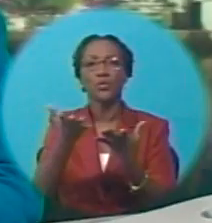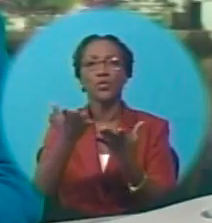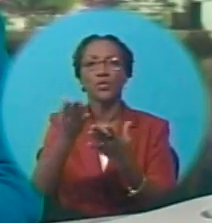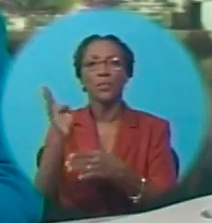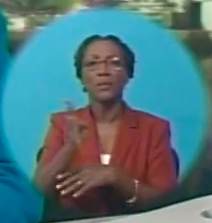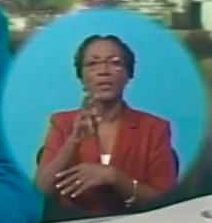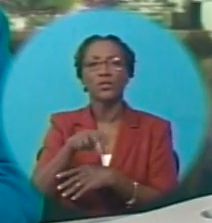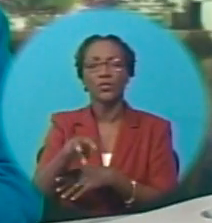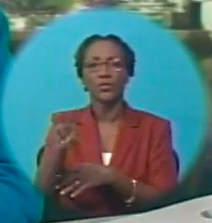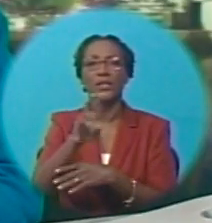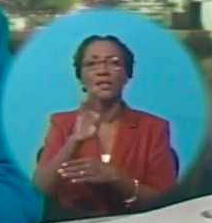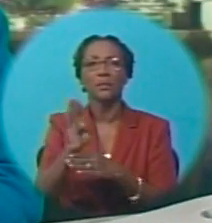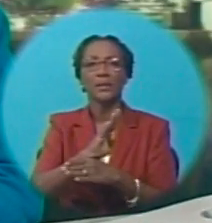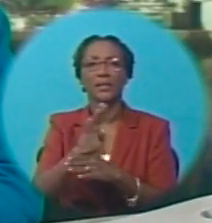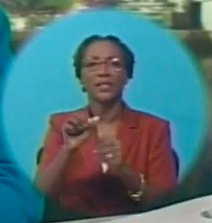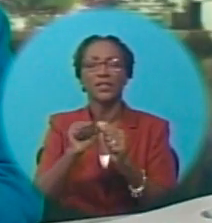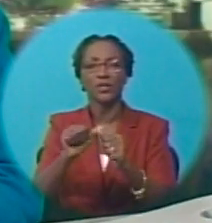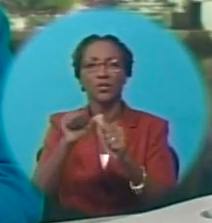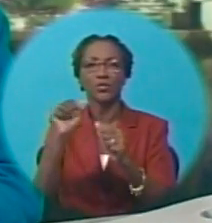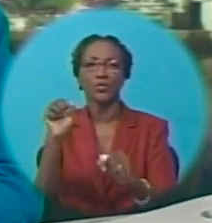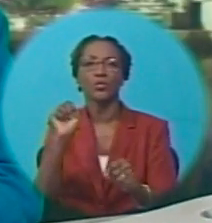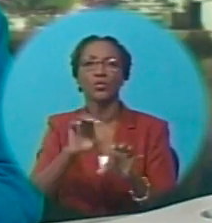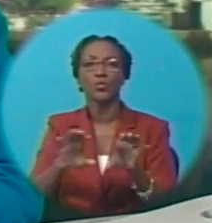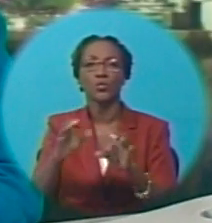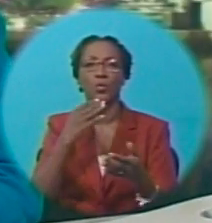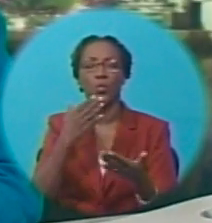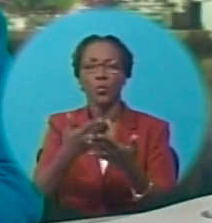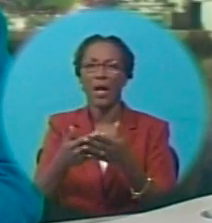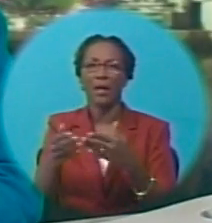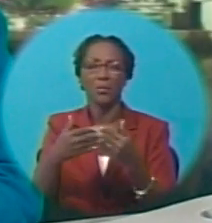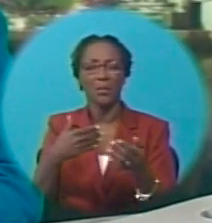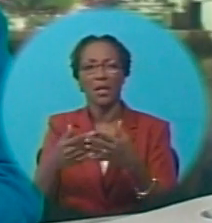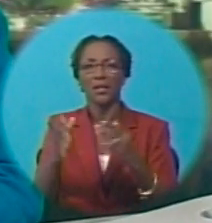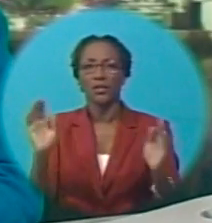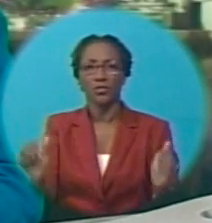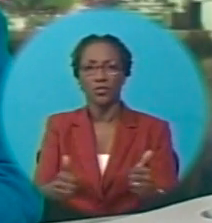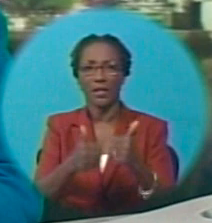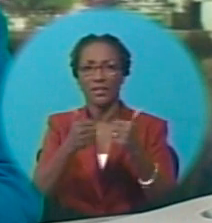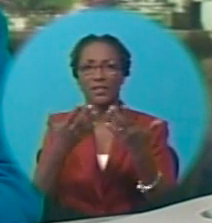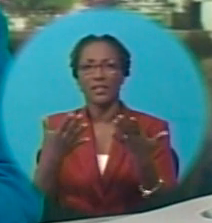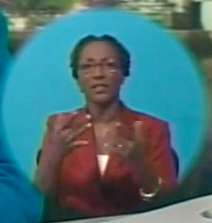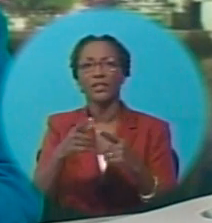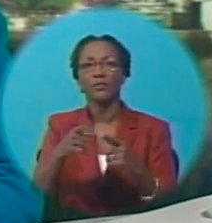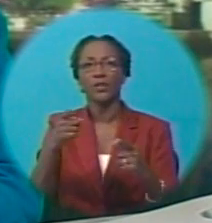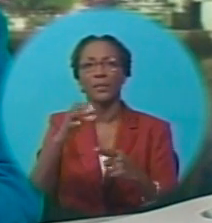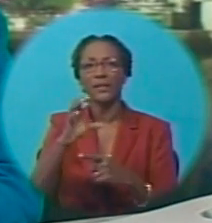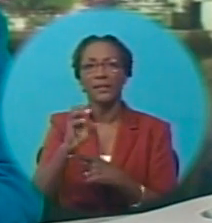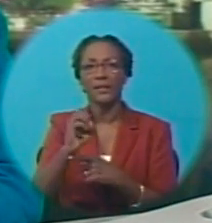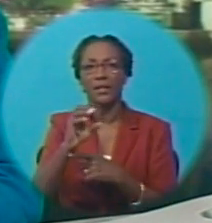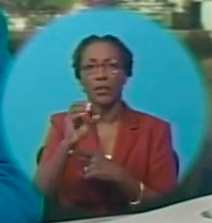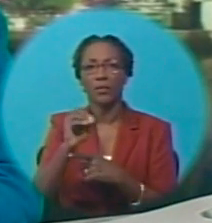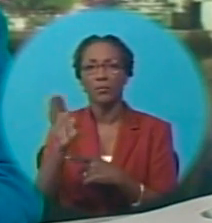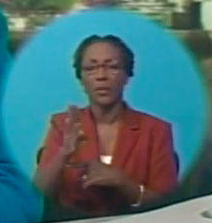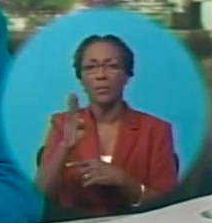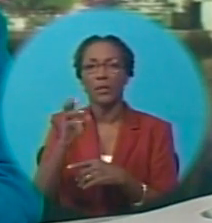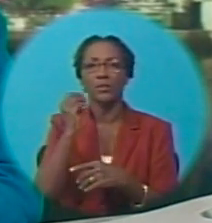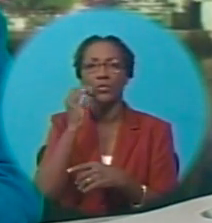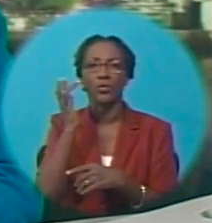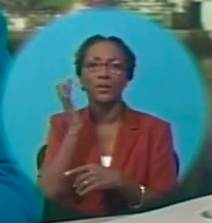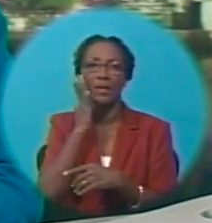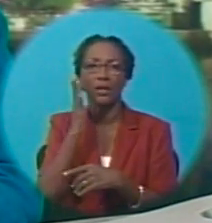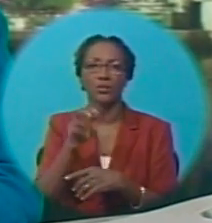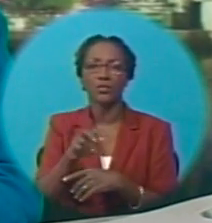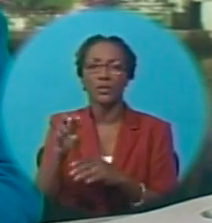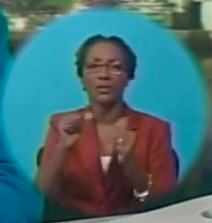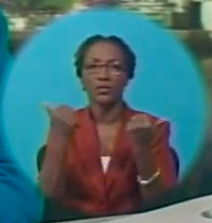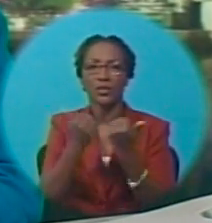The tourism industry continues to perform well despite challenges. This from Chief Executive Officer of the Barbados Hotel and Tourism Association,